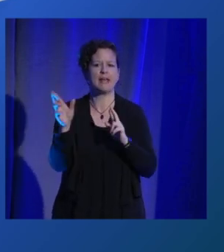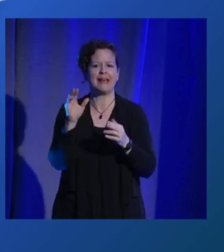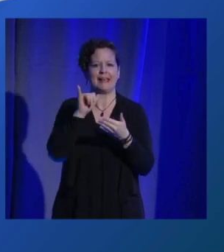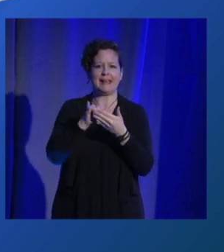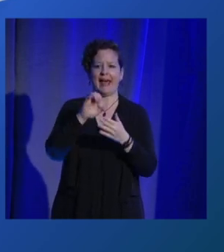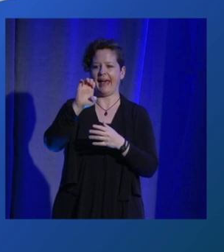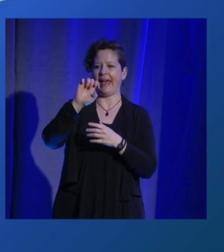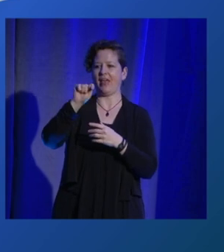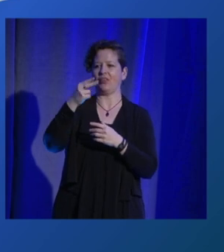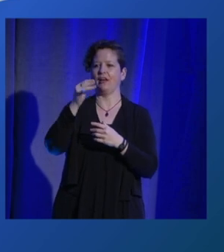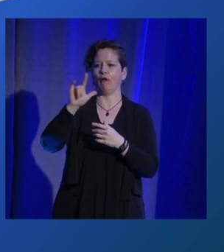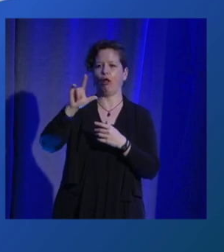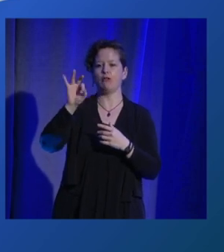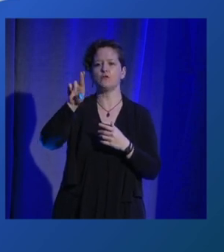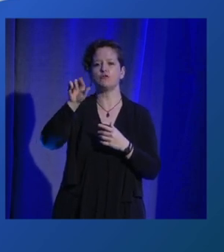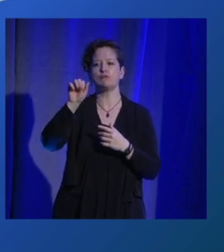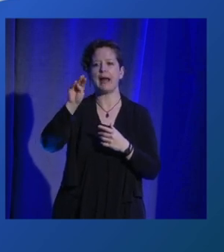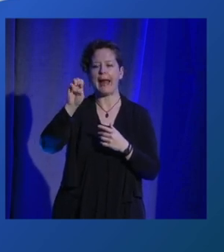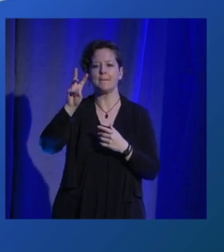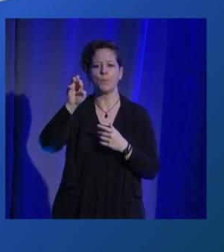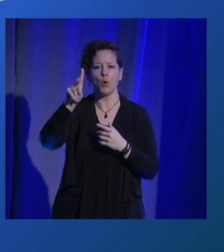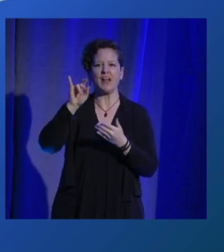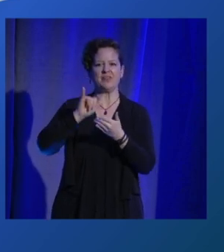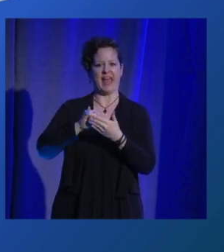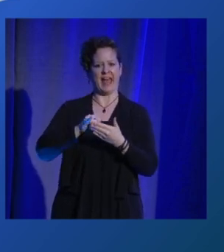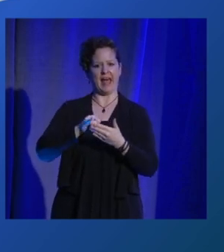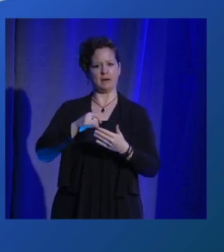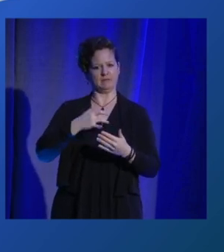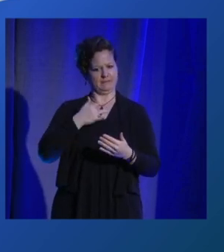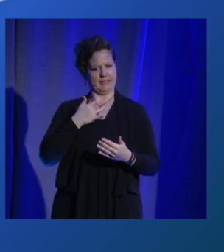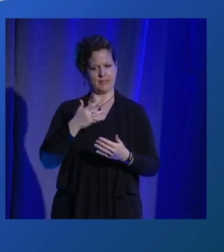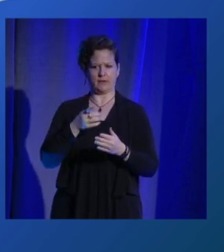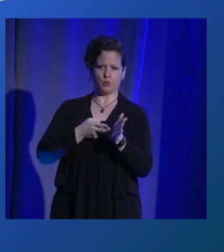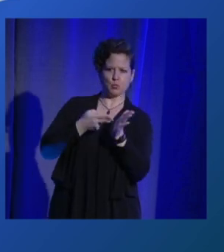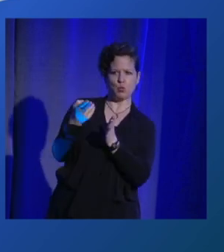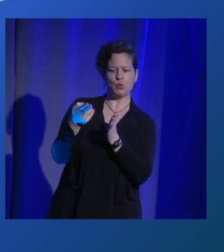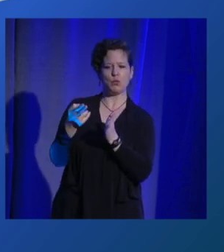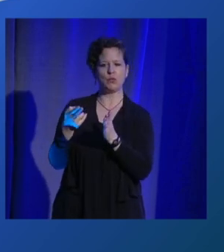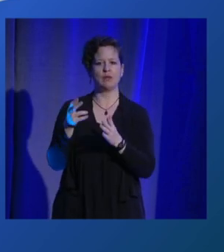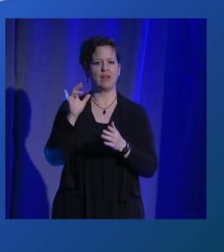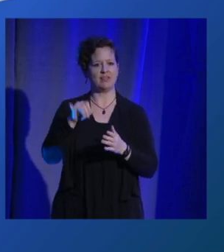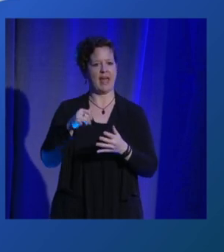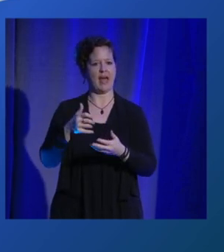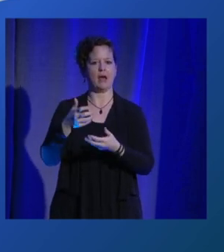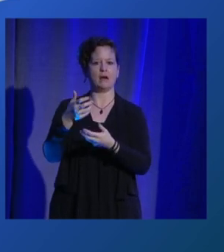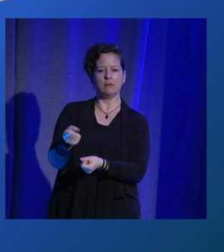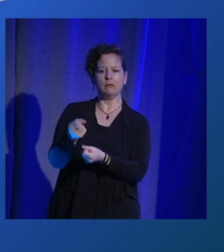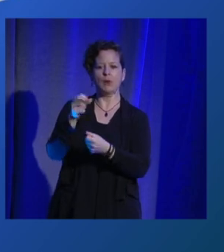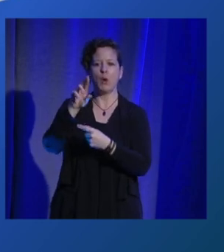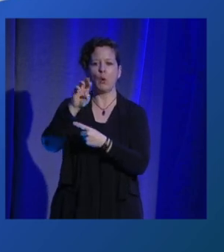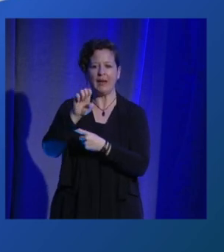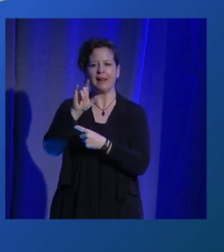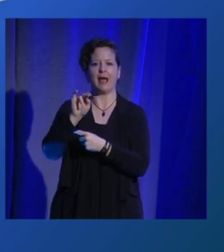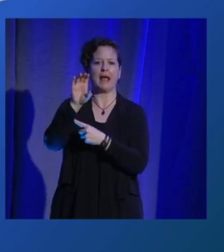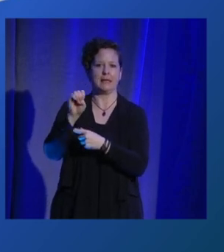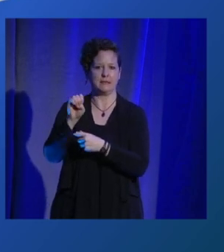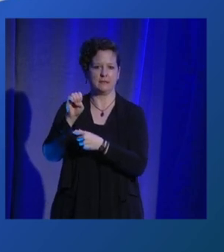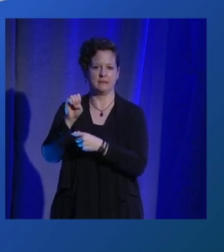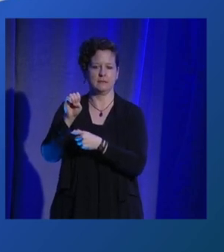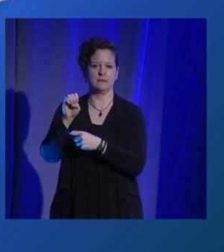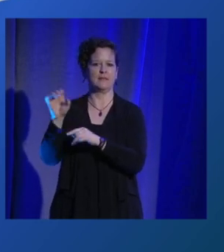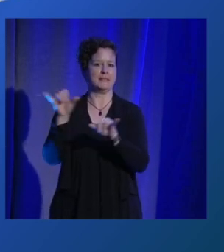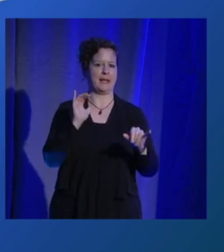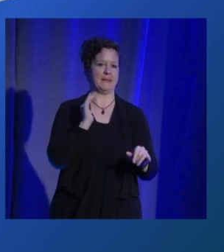of Truth the understanding of Reliance that will will all draw our decision and information